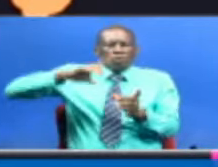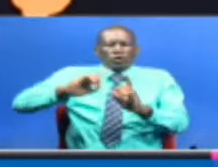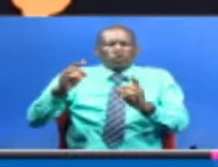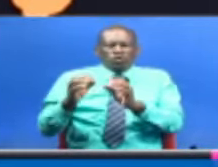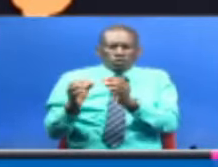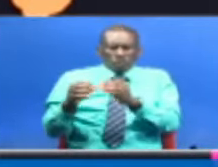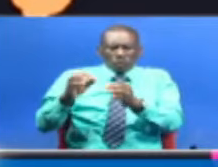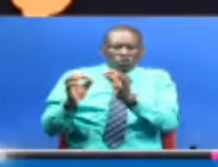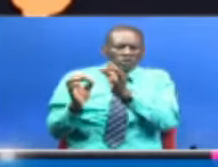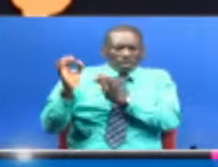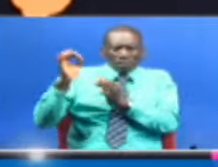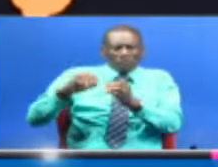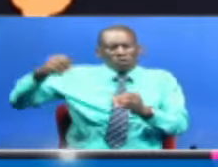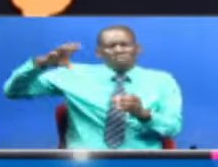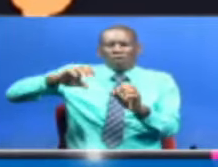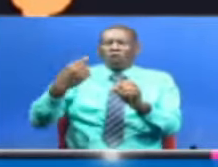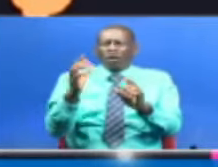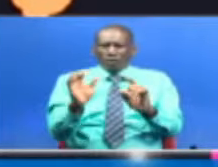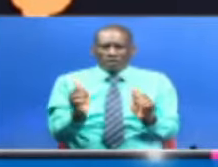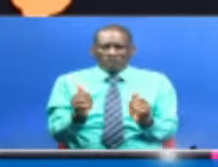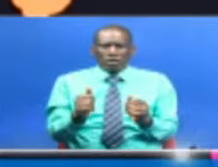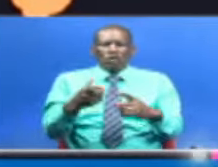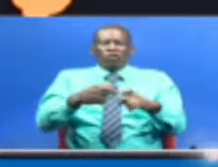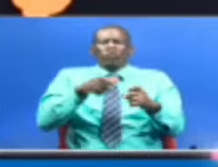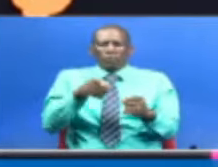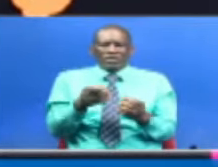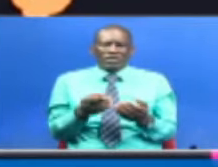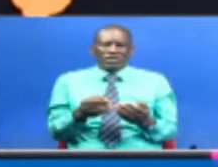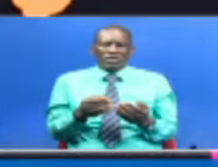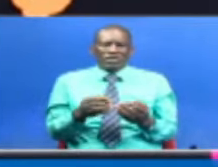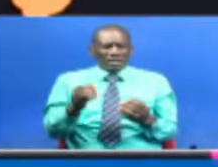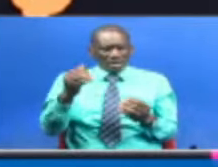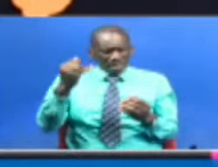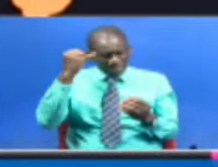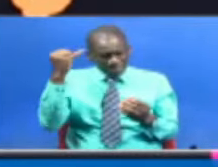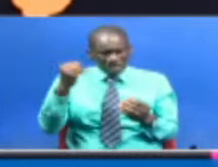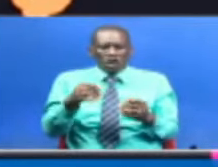started off. But what we are seeing out of this whole initiative is that we